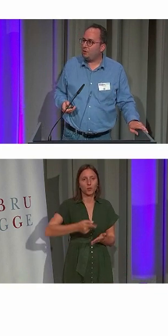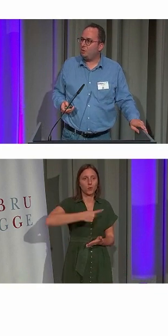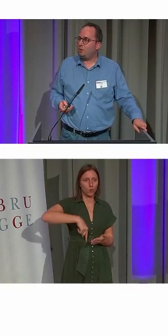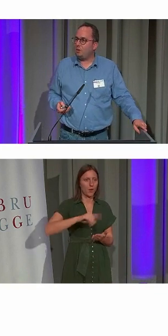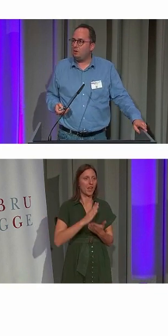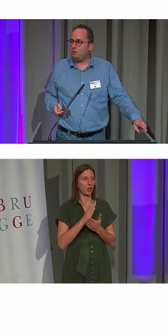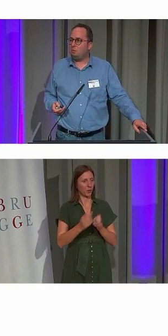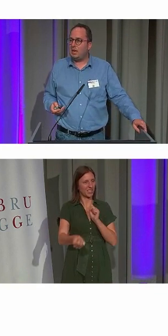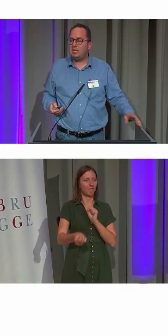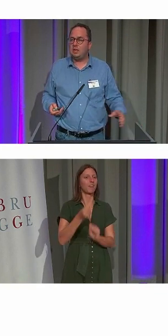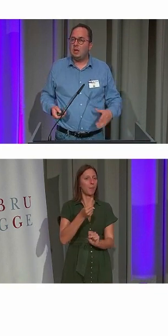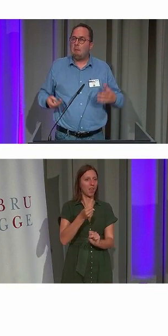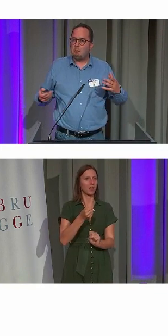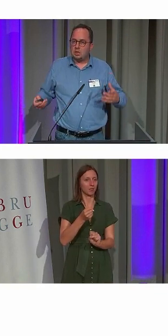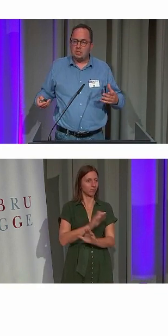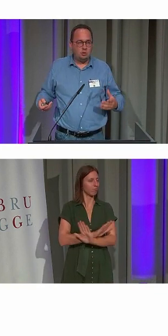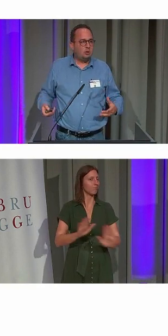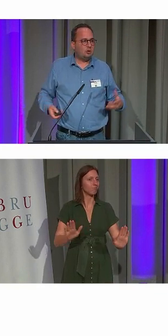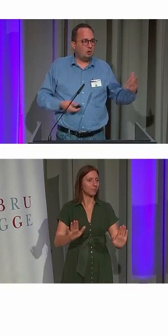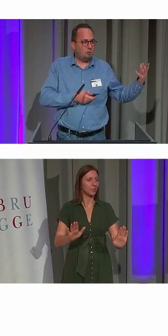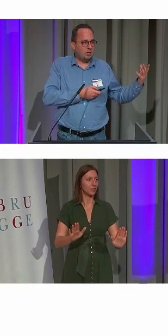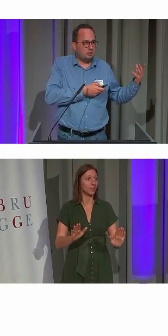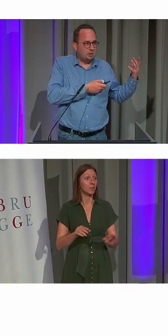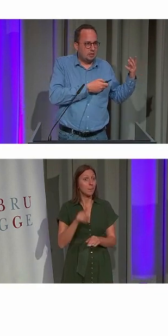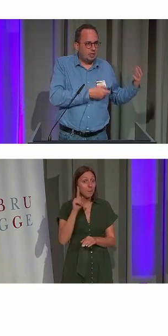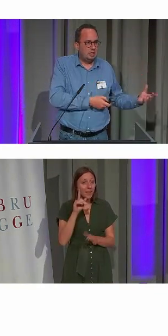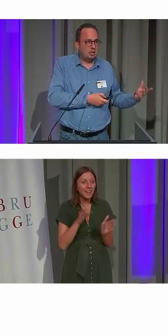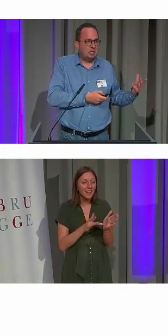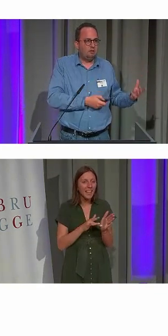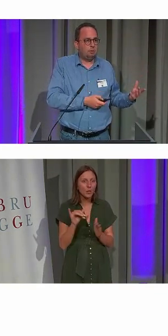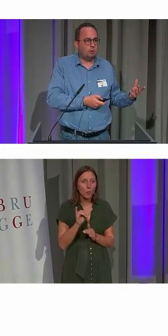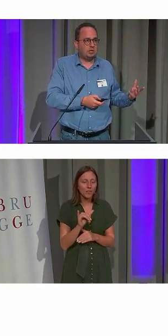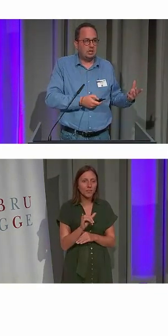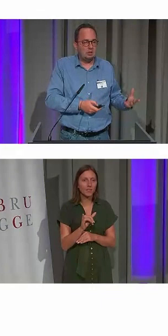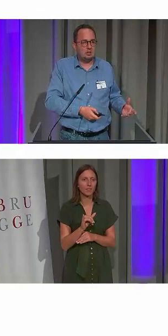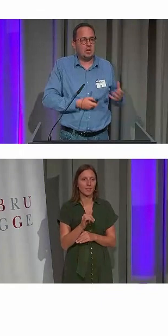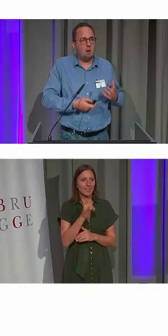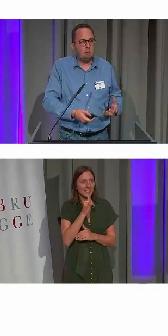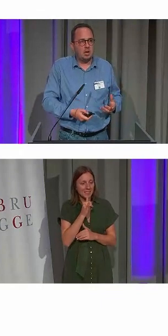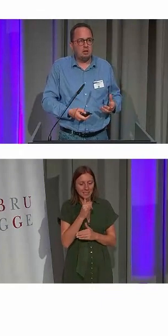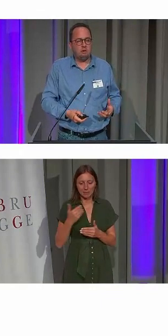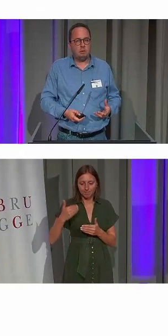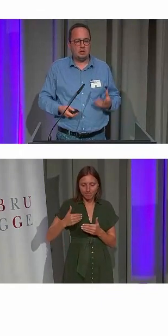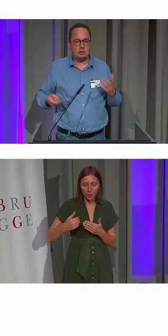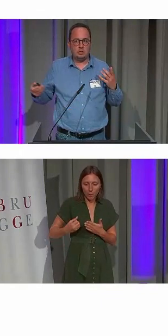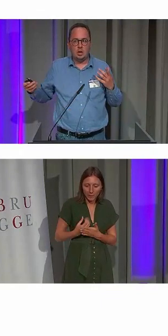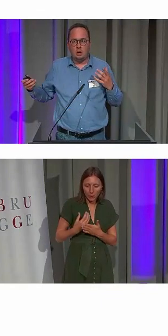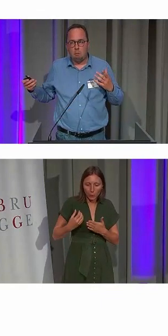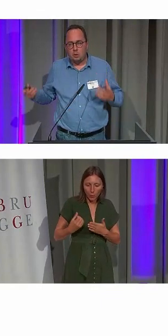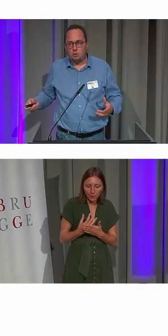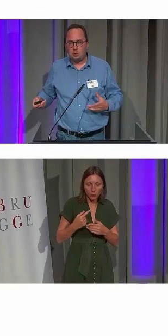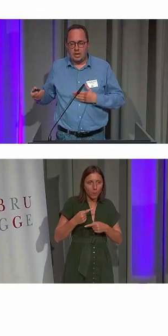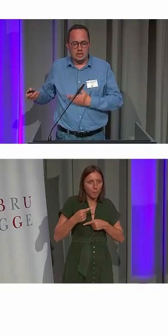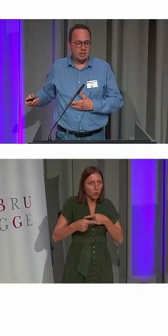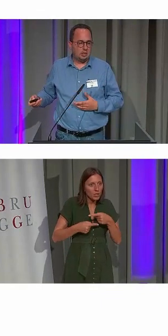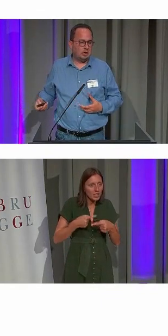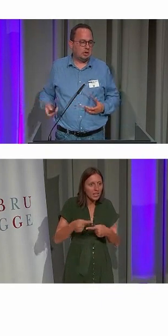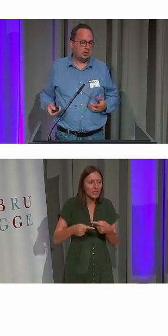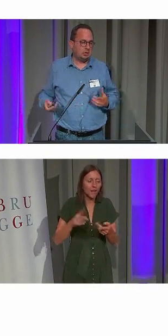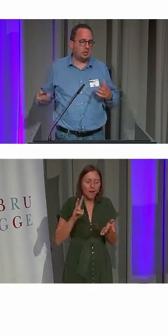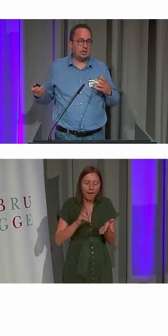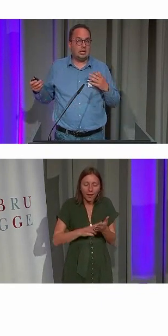now we will build an elevator. No, this iterative process, bringing